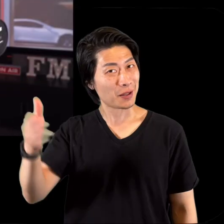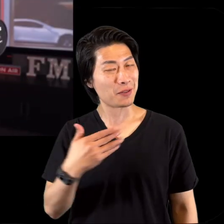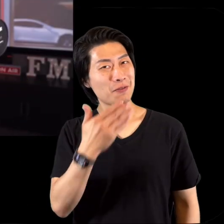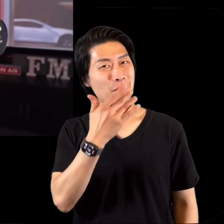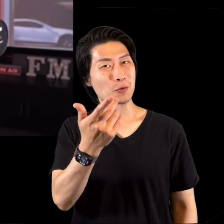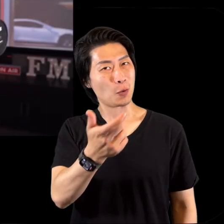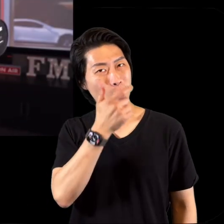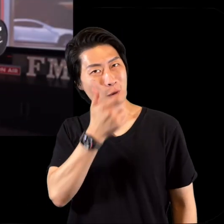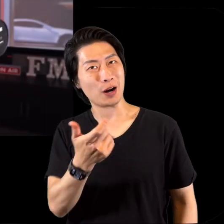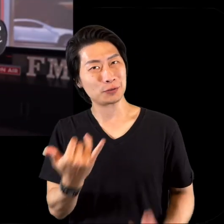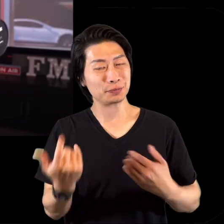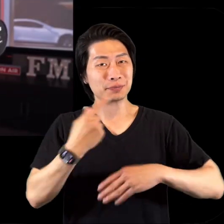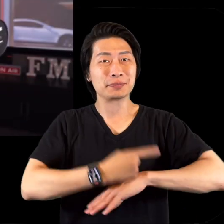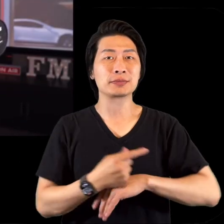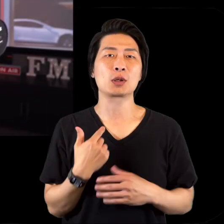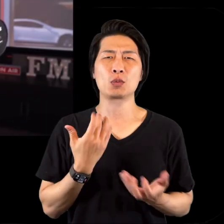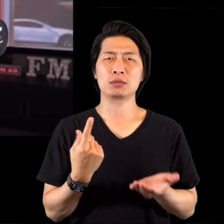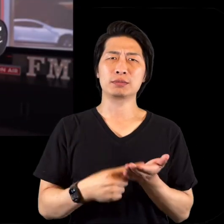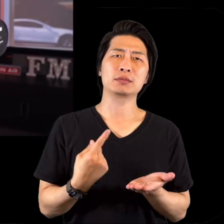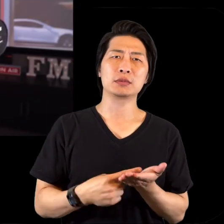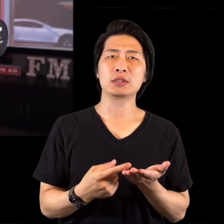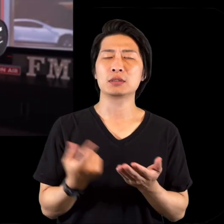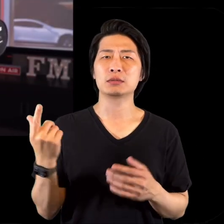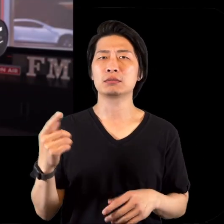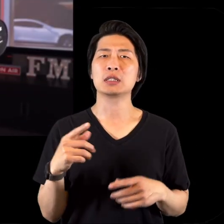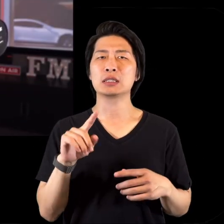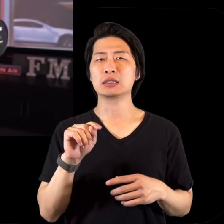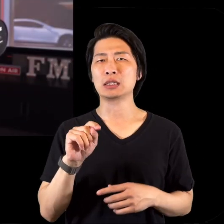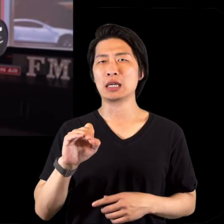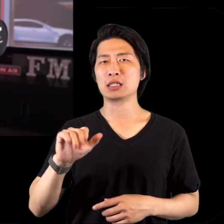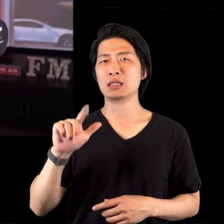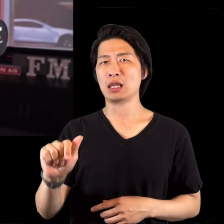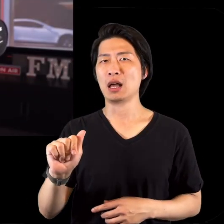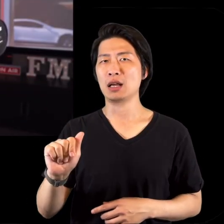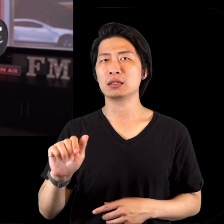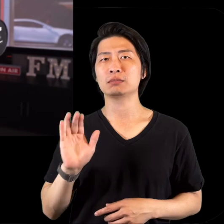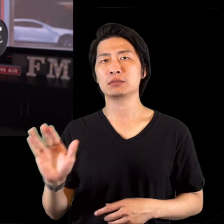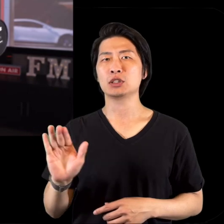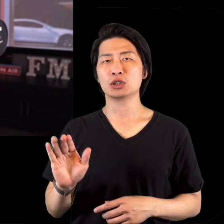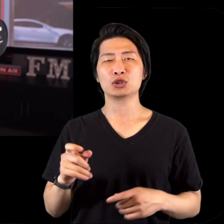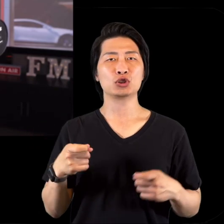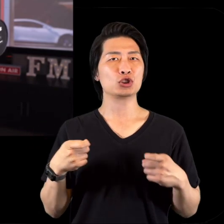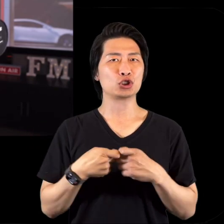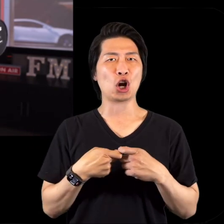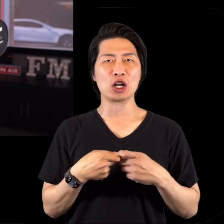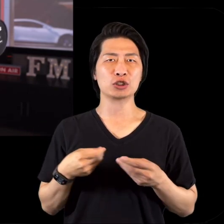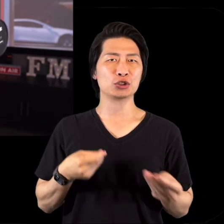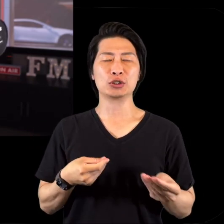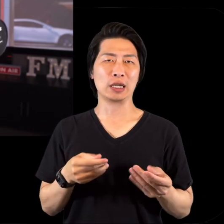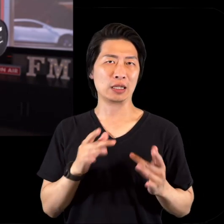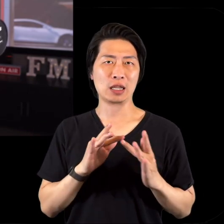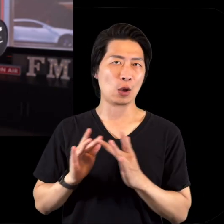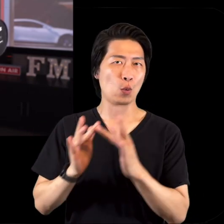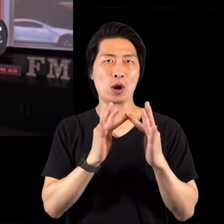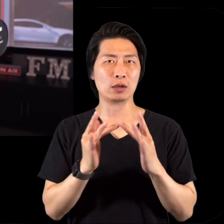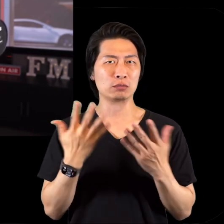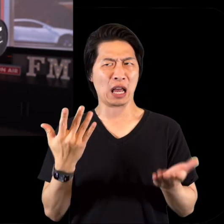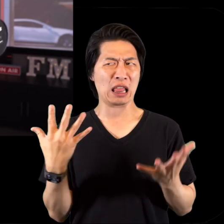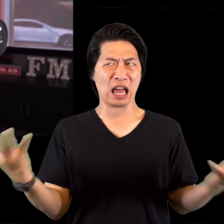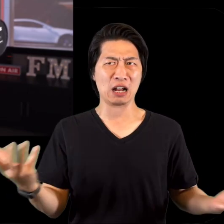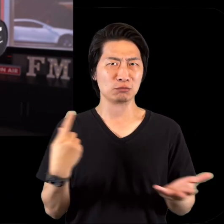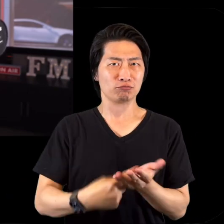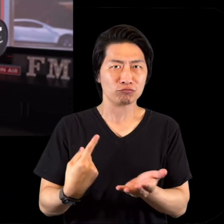Hello everyone, thank you so much for joining me today. I want to cover Tesla's charging network in today's video. There's been a lot of momentum and a lot of talk about its